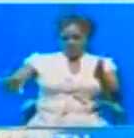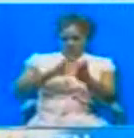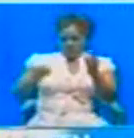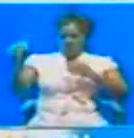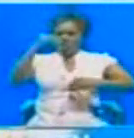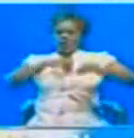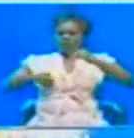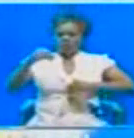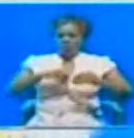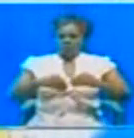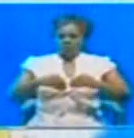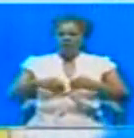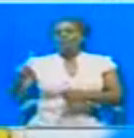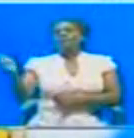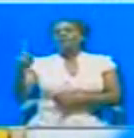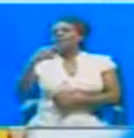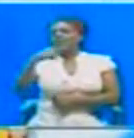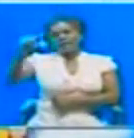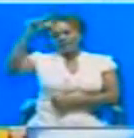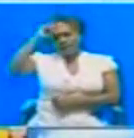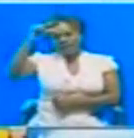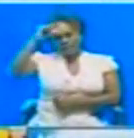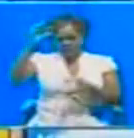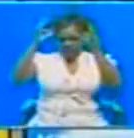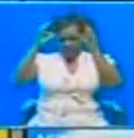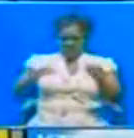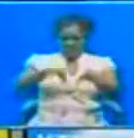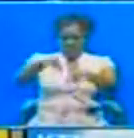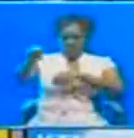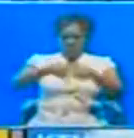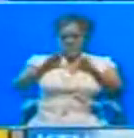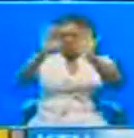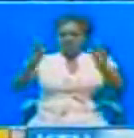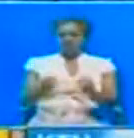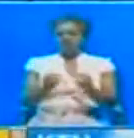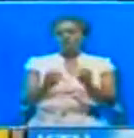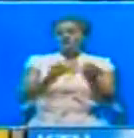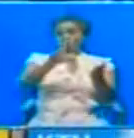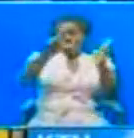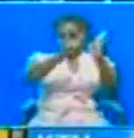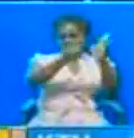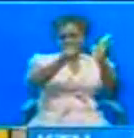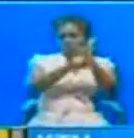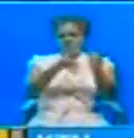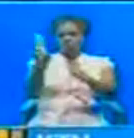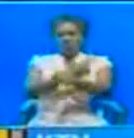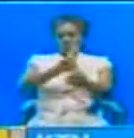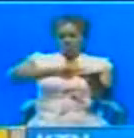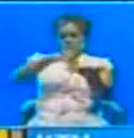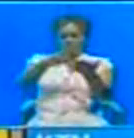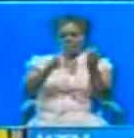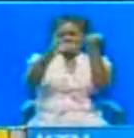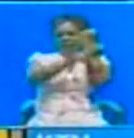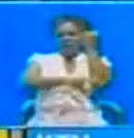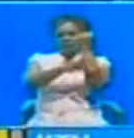corruption. The president says the government has finalized drafting laws that will guide and regulate exploration and use of mineral wealth across the